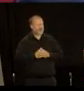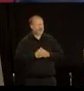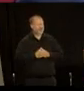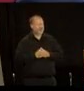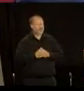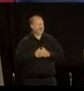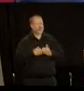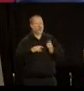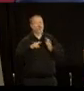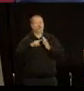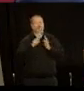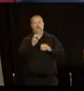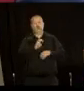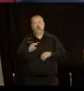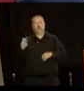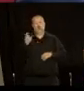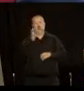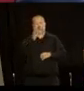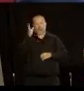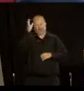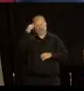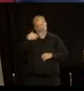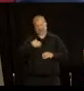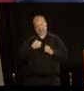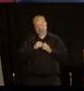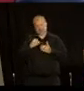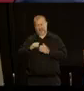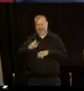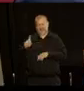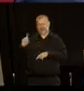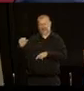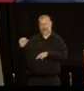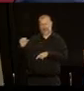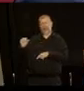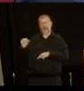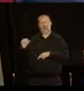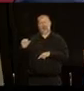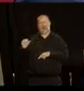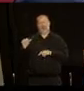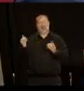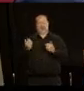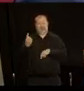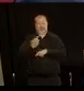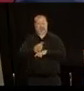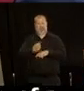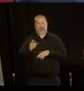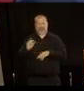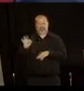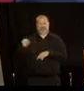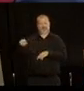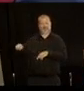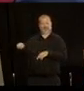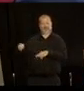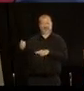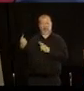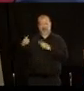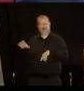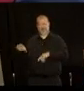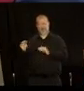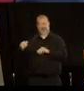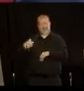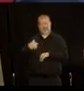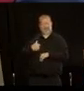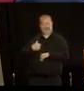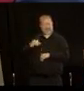I started my journey as a parent of a student with a disability, and I would not be here today if not for the things that she taught